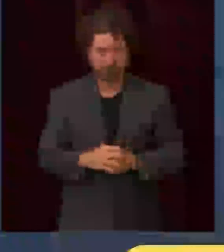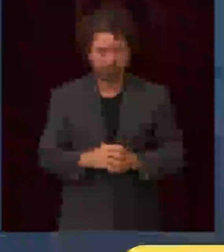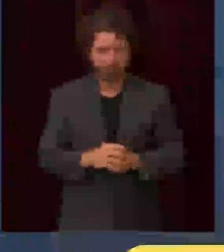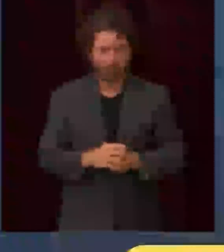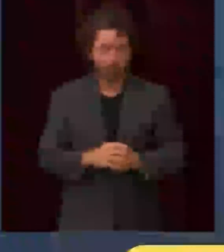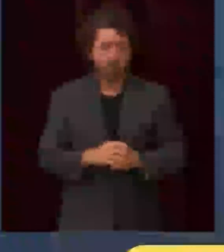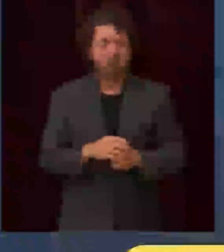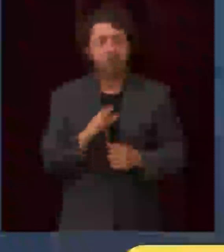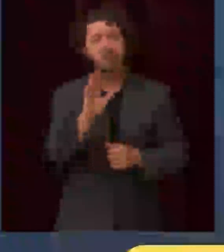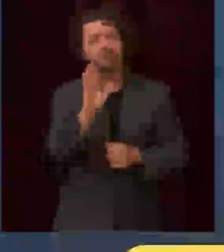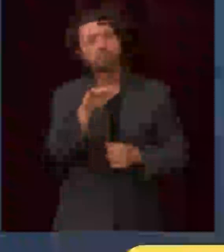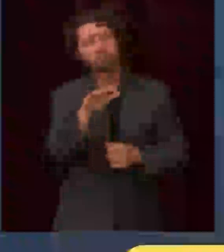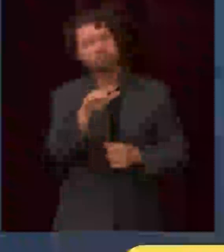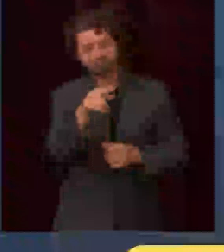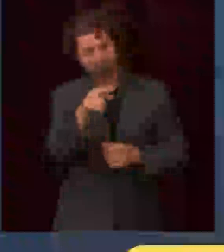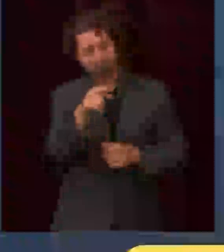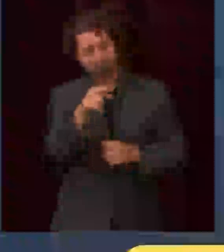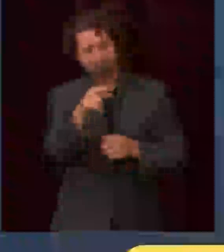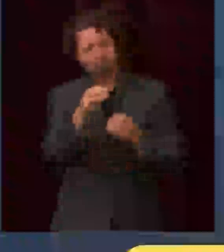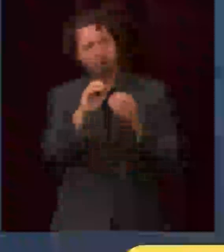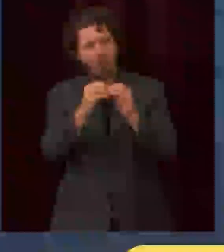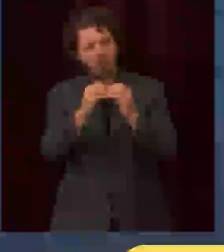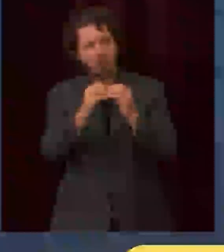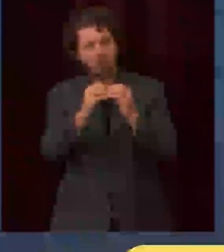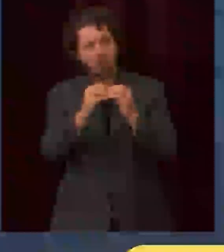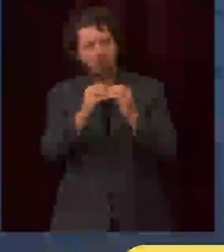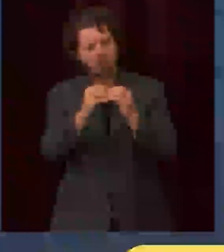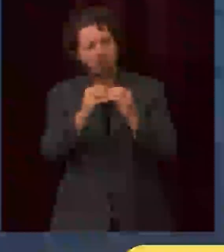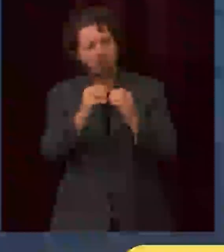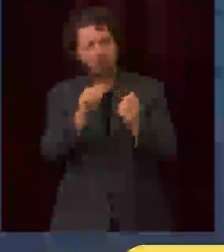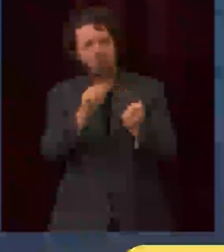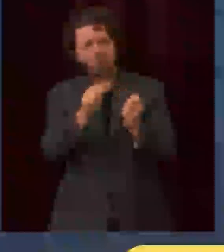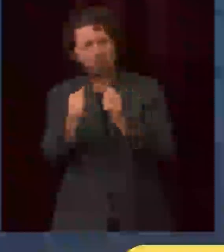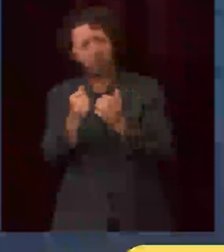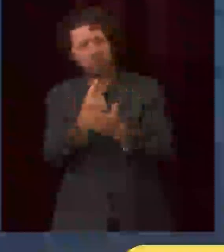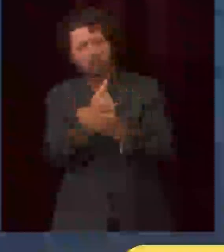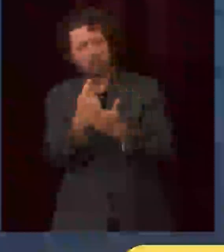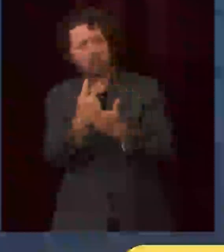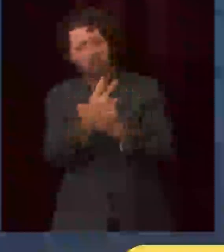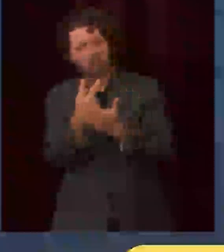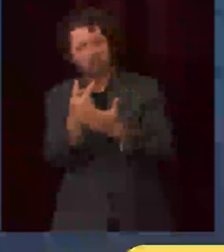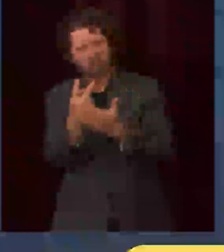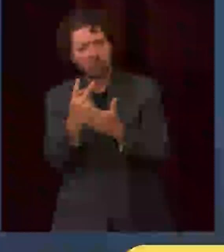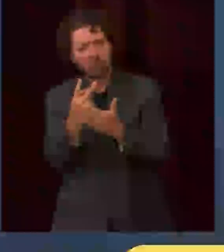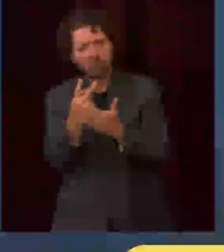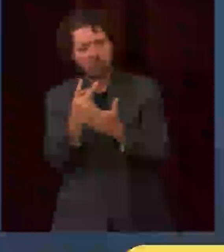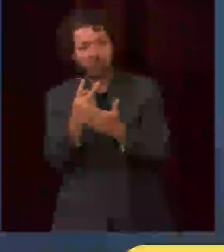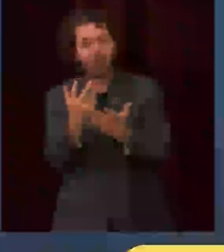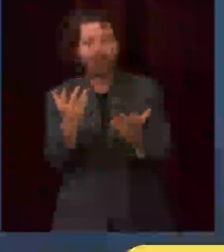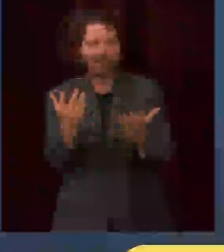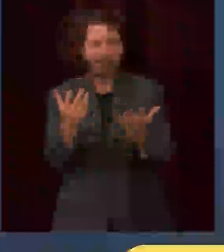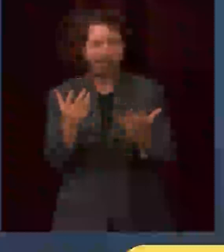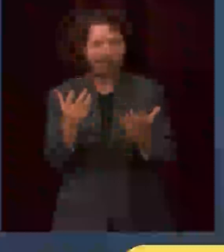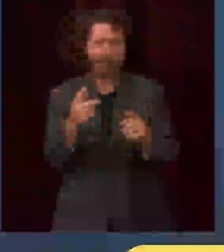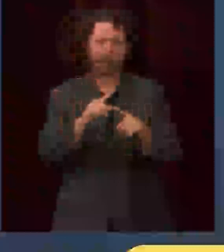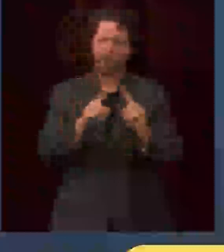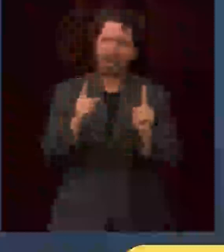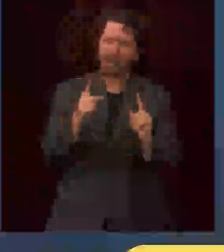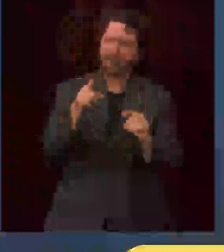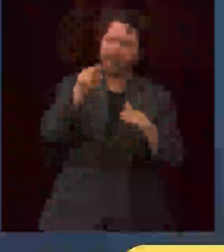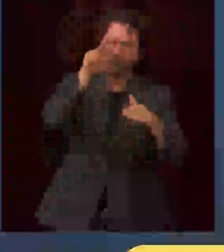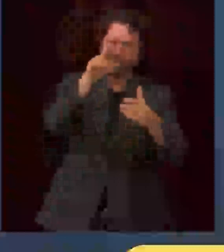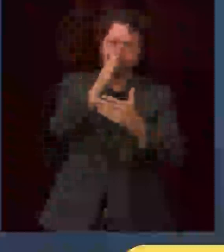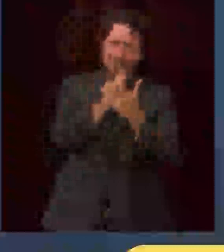also scenarios that suggest that this could flare back. And I know you've said the worst thing that could happen is, there'd be all this sacrifice and then this